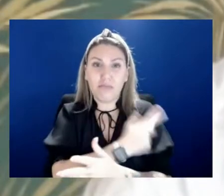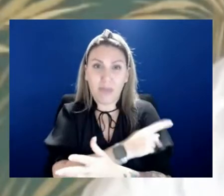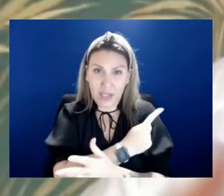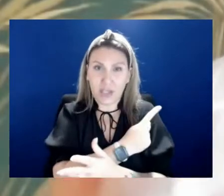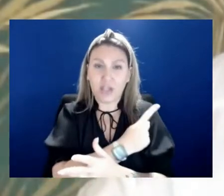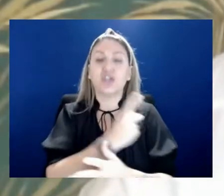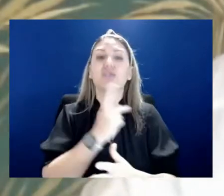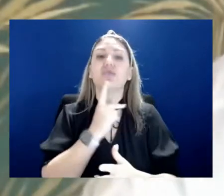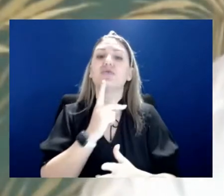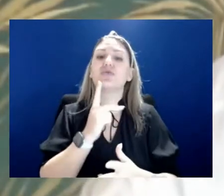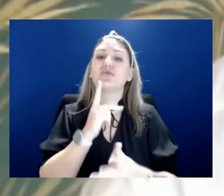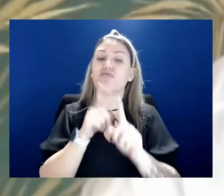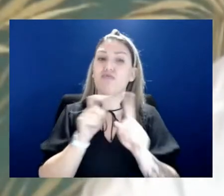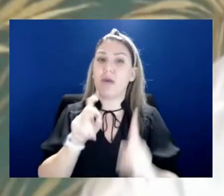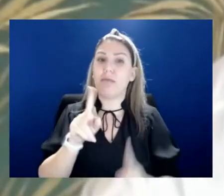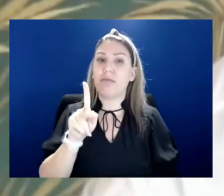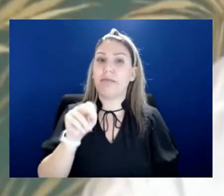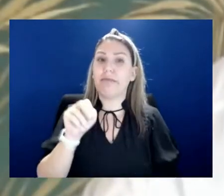from Kiev